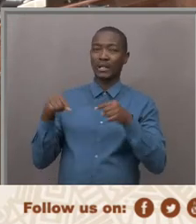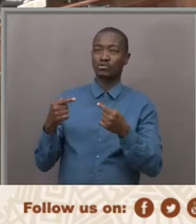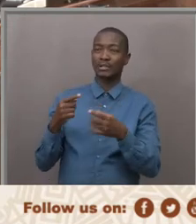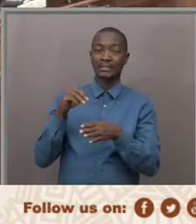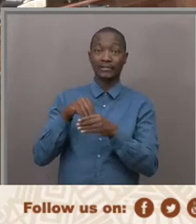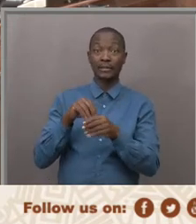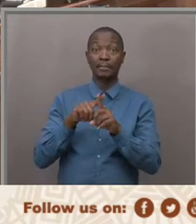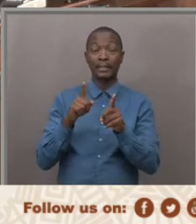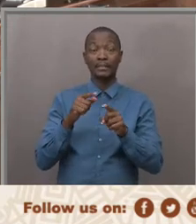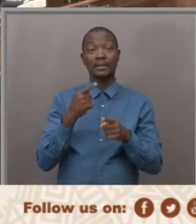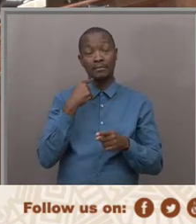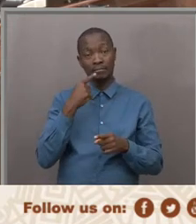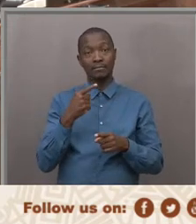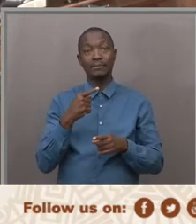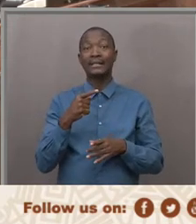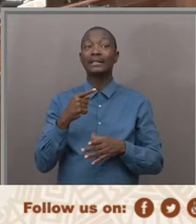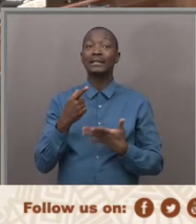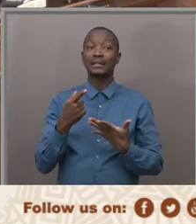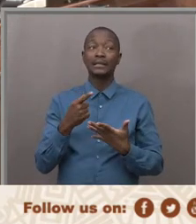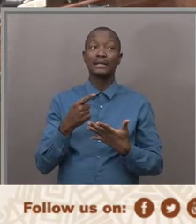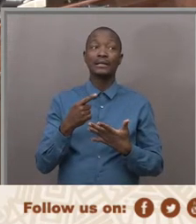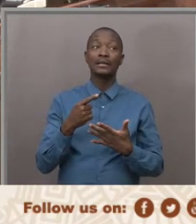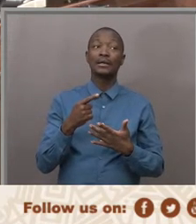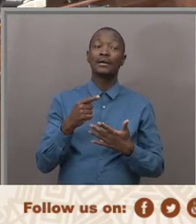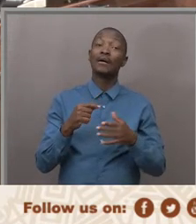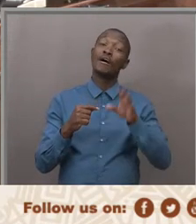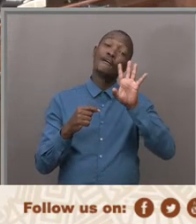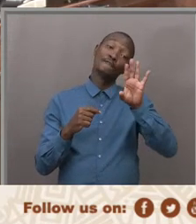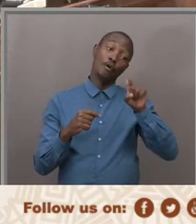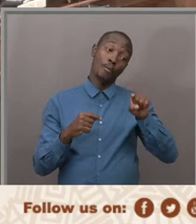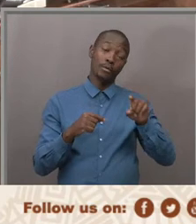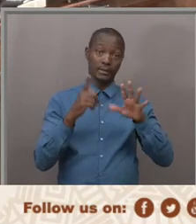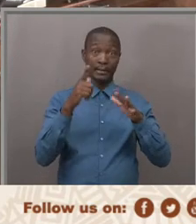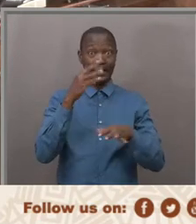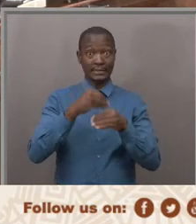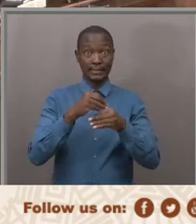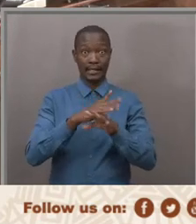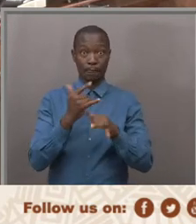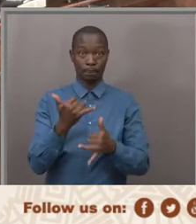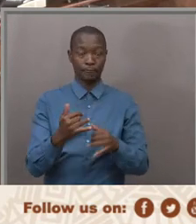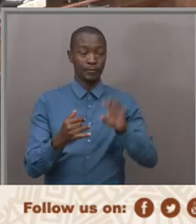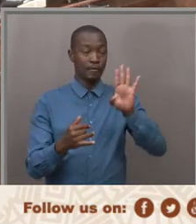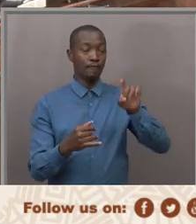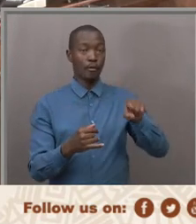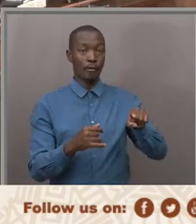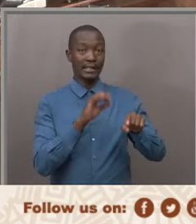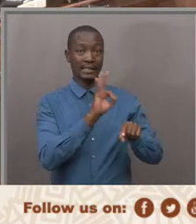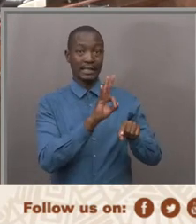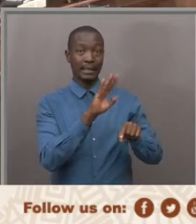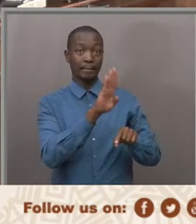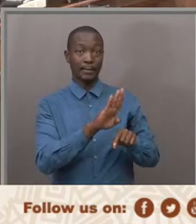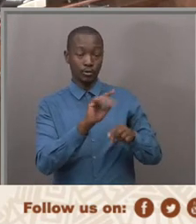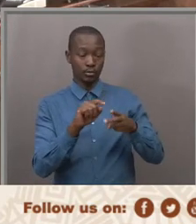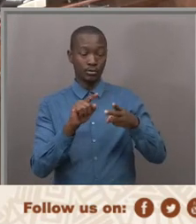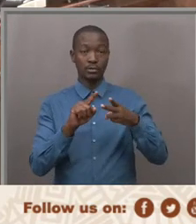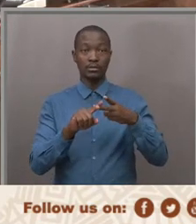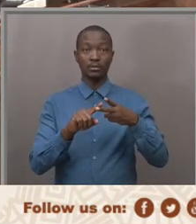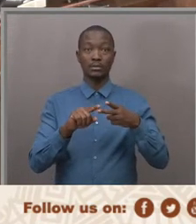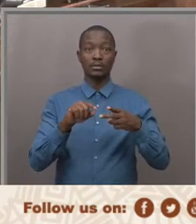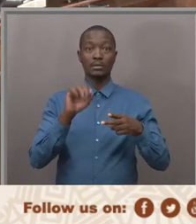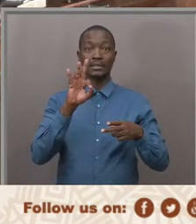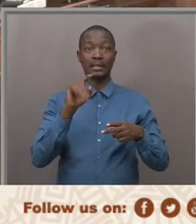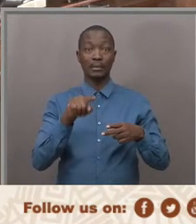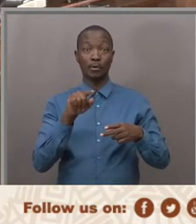honorable members, let's add the sums together. So, 4.3 billion rands, 15.8 billion rands,